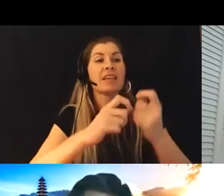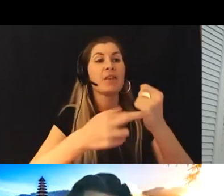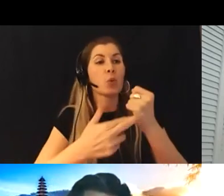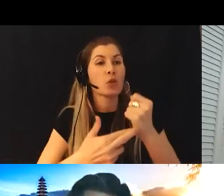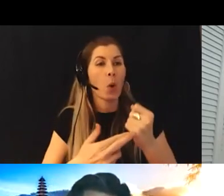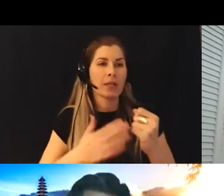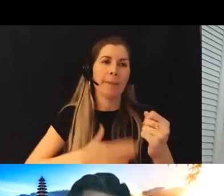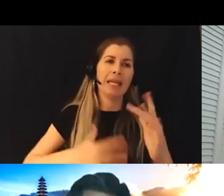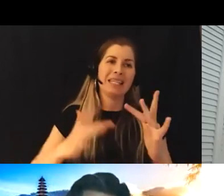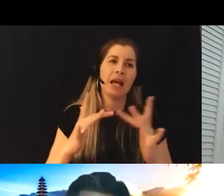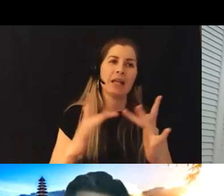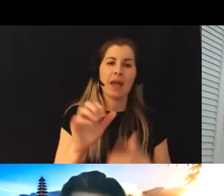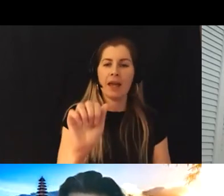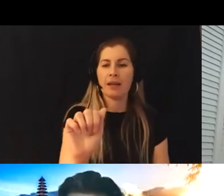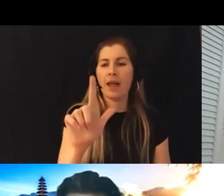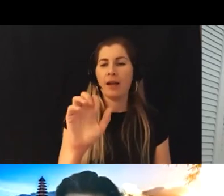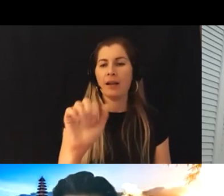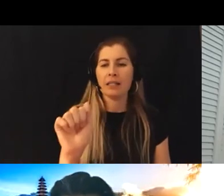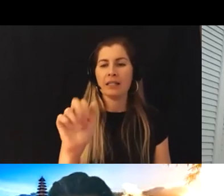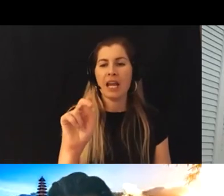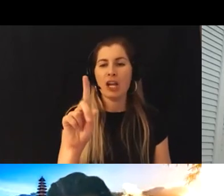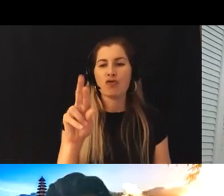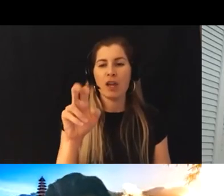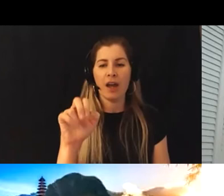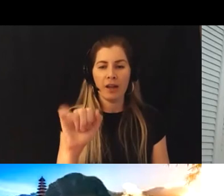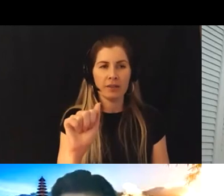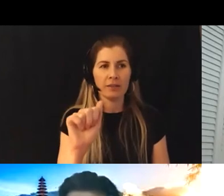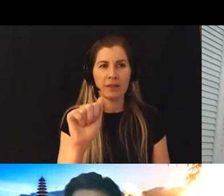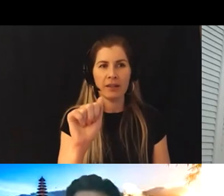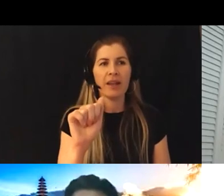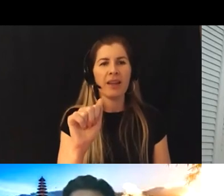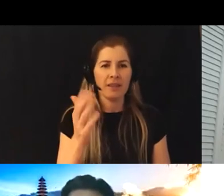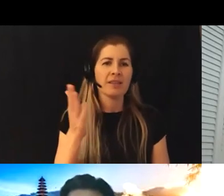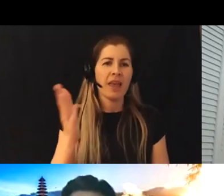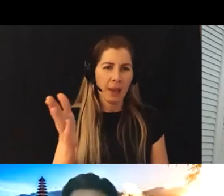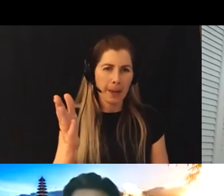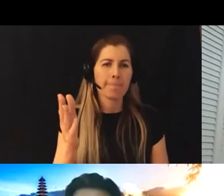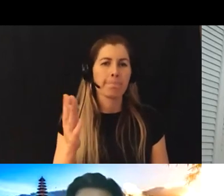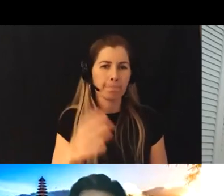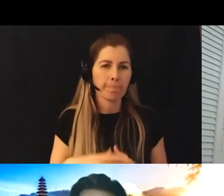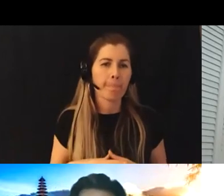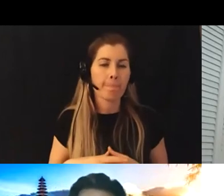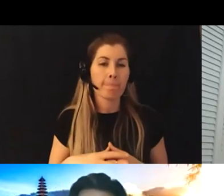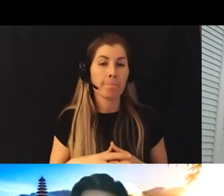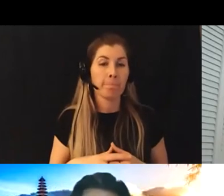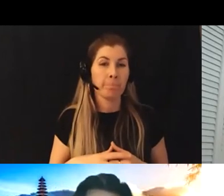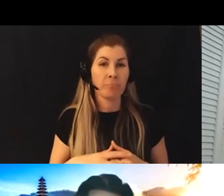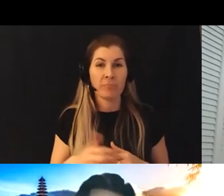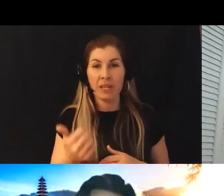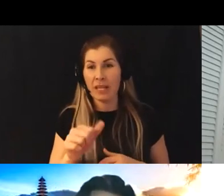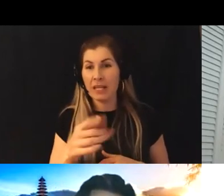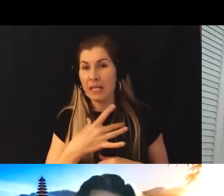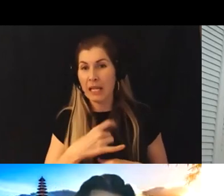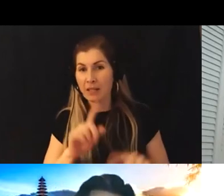touch with Alexandra directly about, that is there in the chat. Would anybody like to respond to